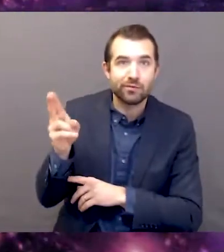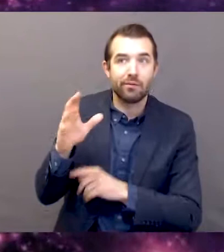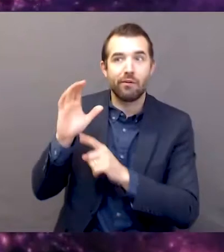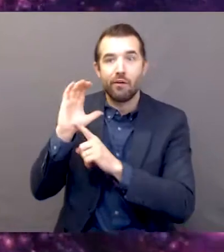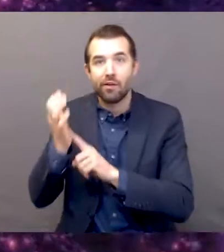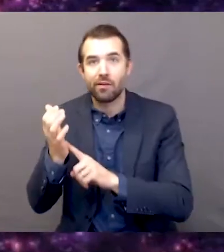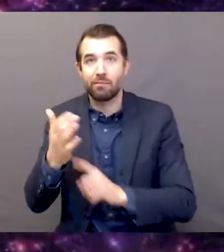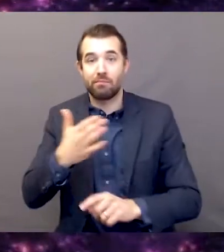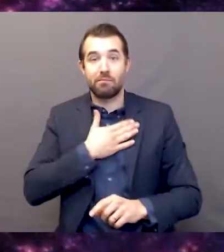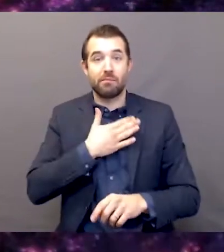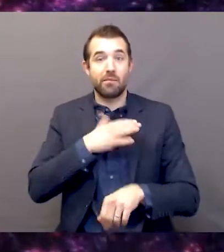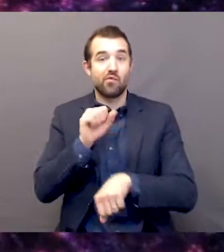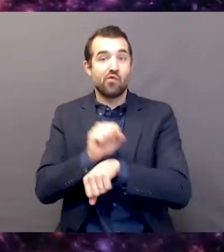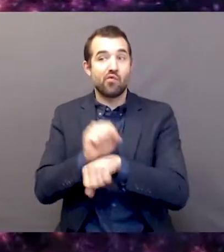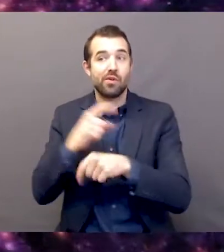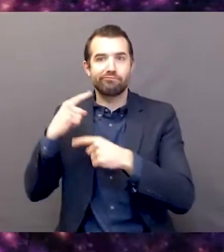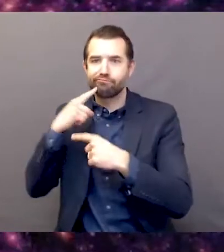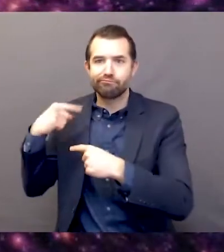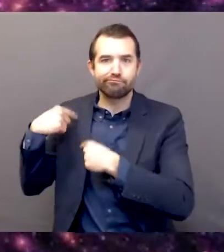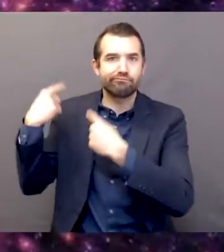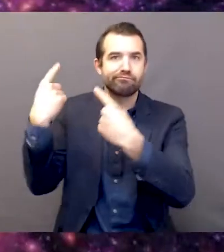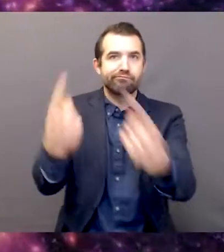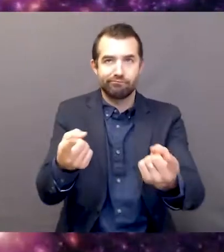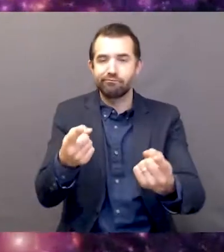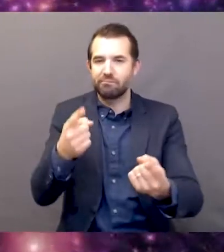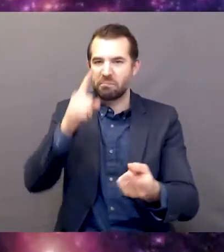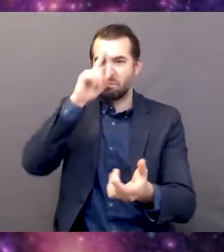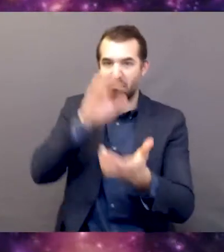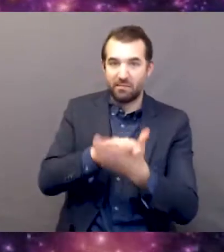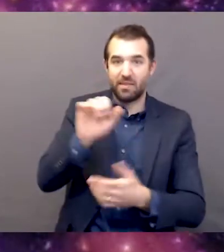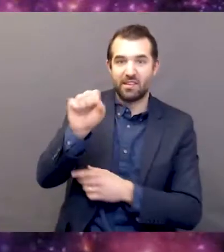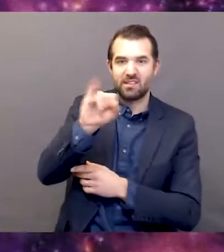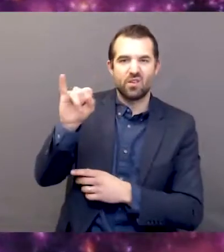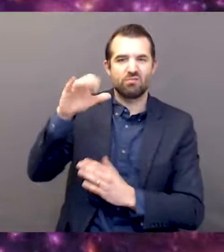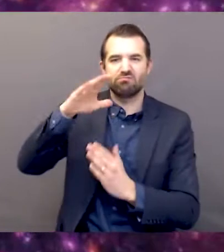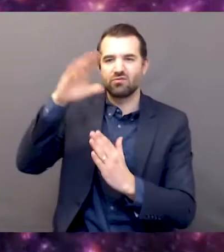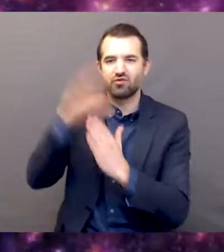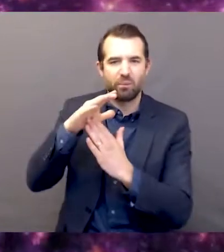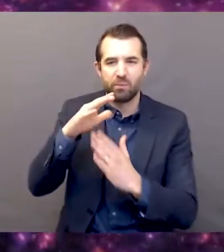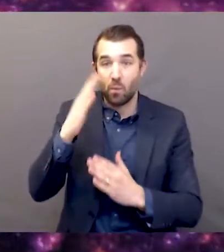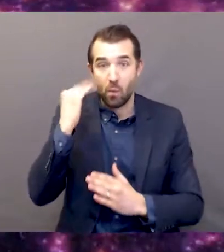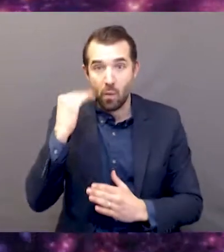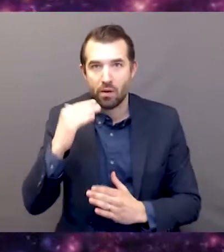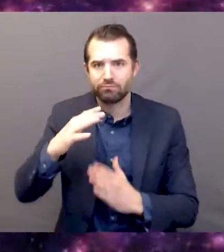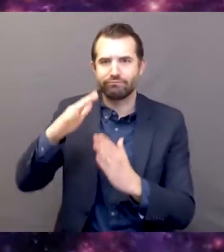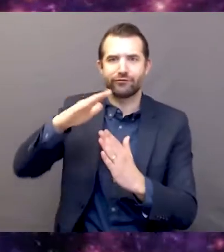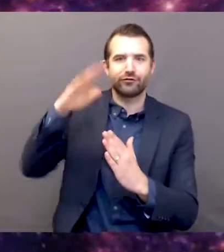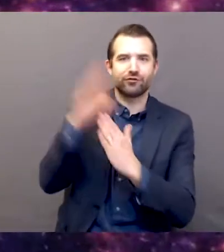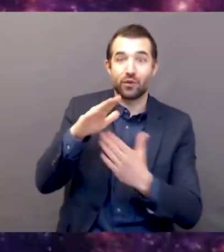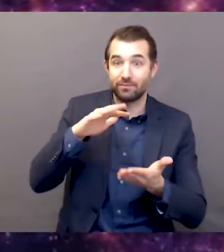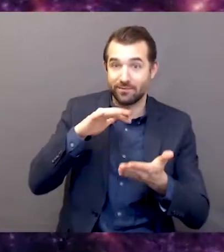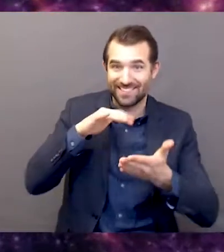has been guided by the belief that the Smithsonian is at our best when we marry expert scholarship,